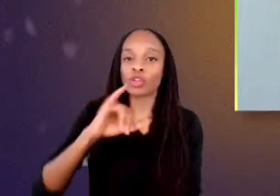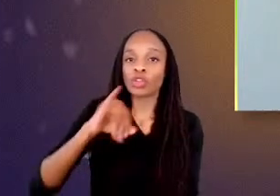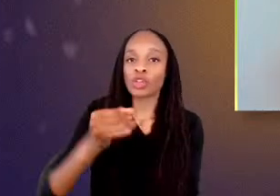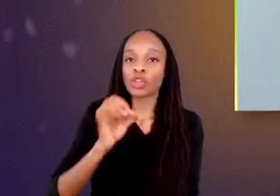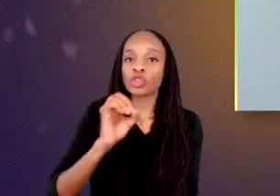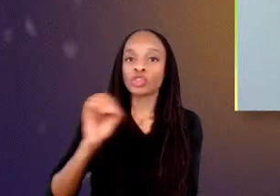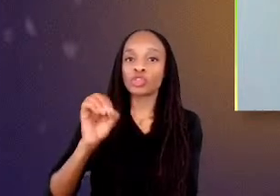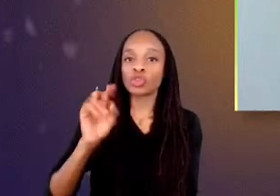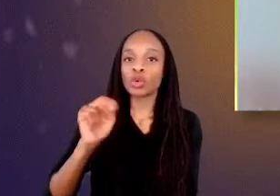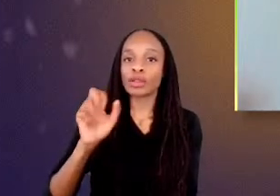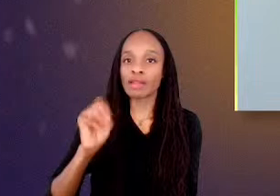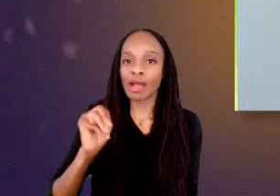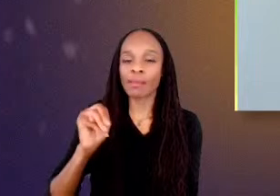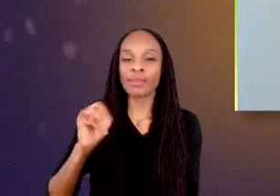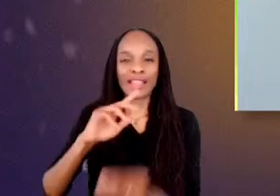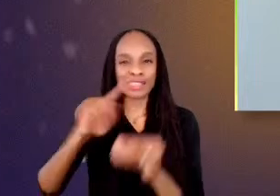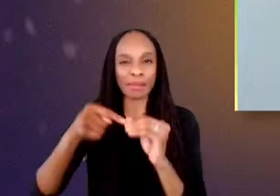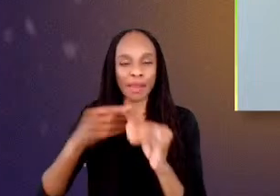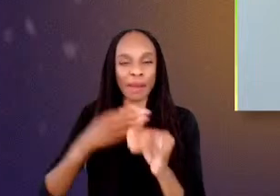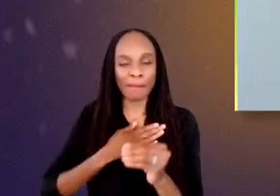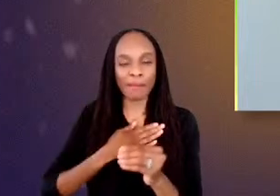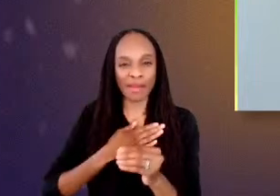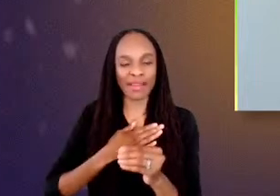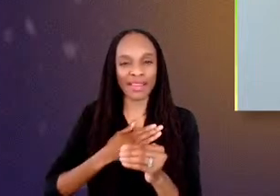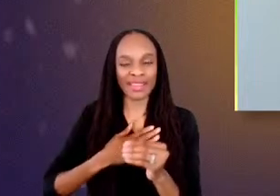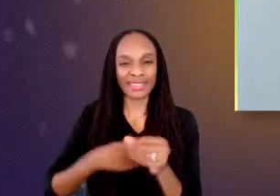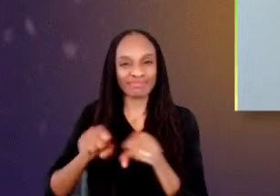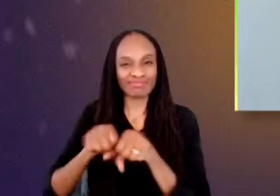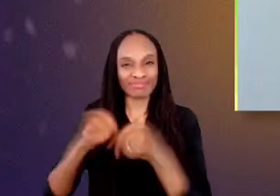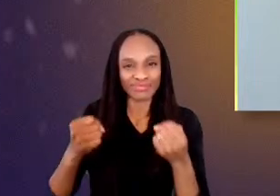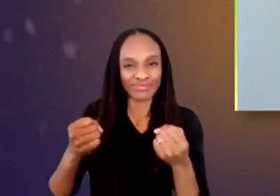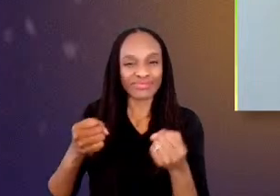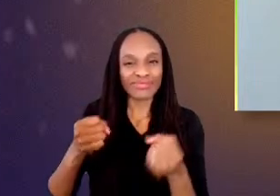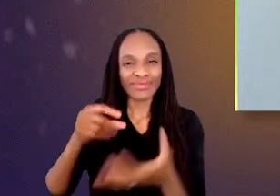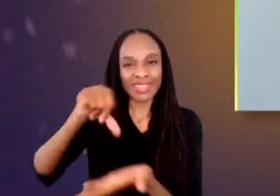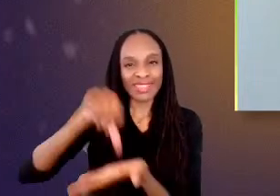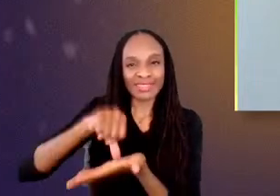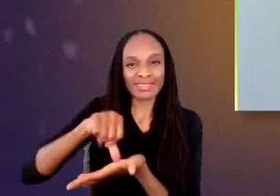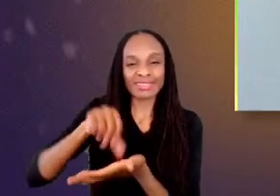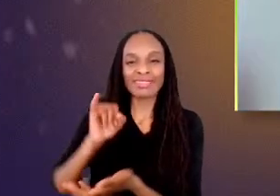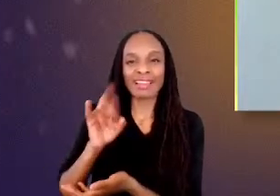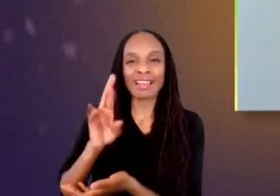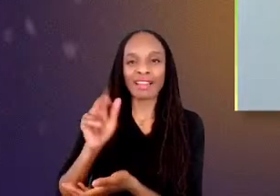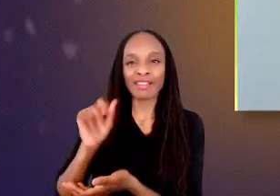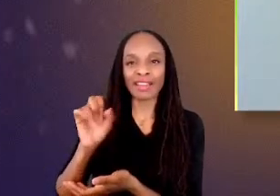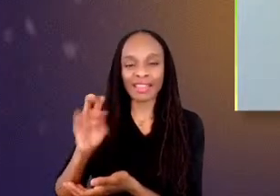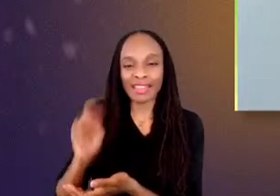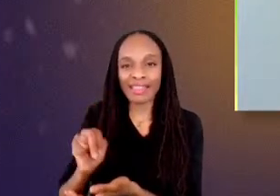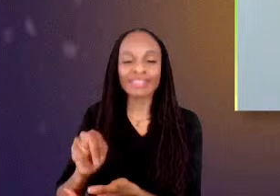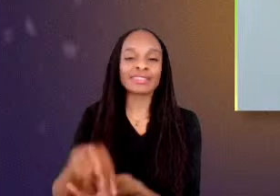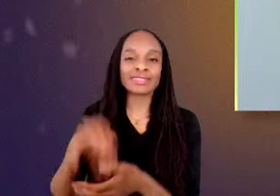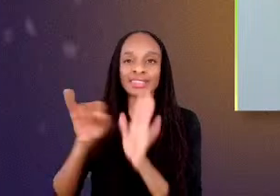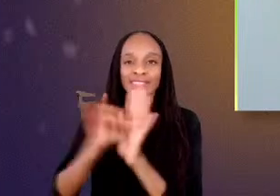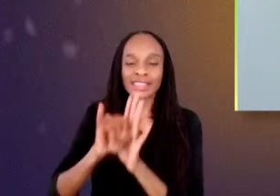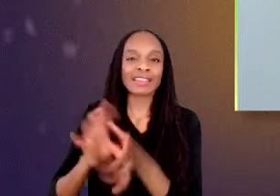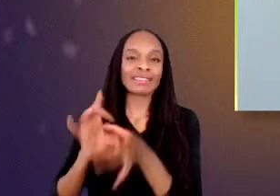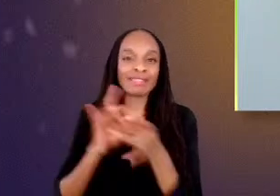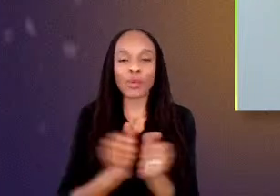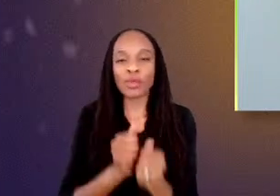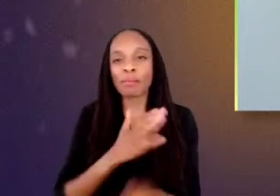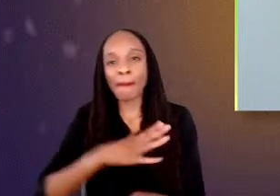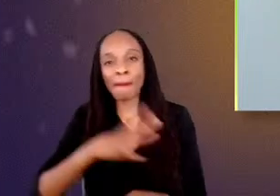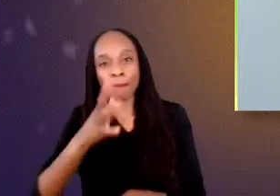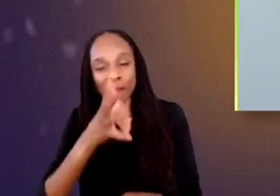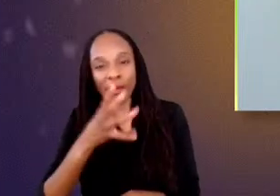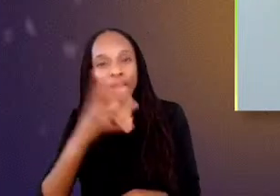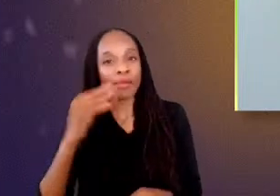of my Iranian identity, my fractured Iranian identity as someone who grows up in the diaspora, along with my mother's experience of being an Iranian woman,